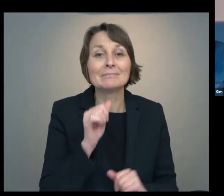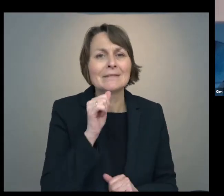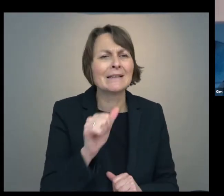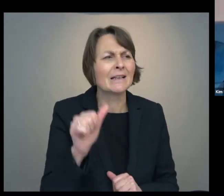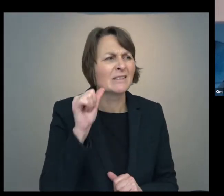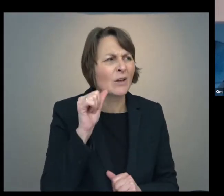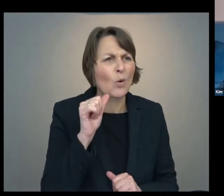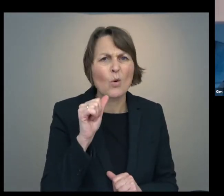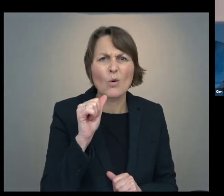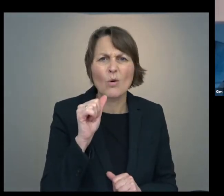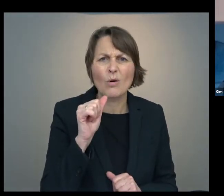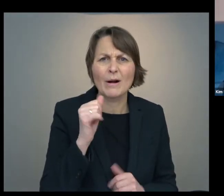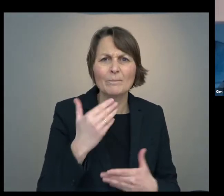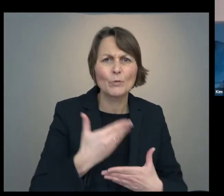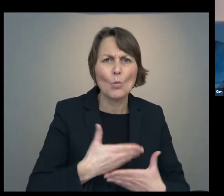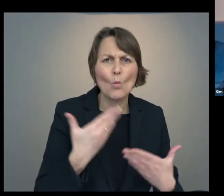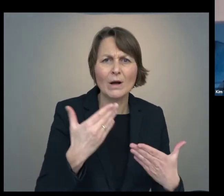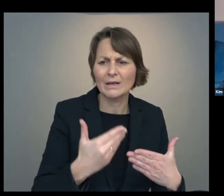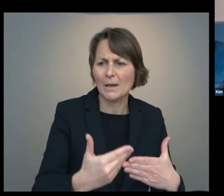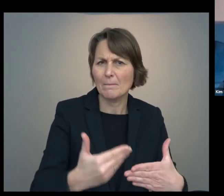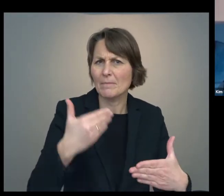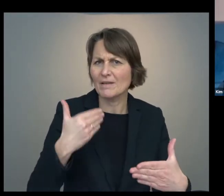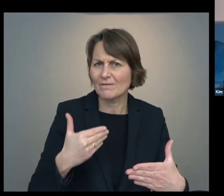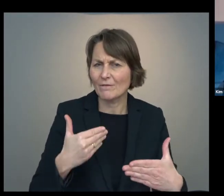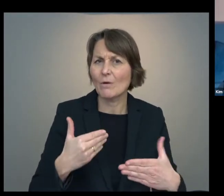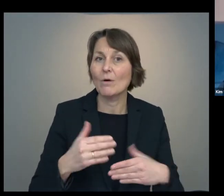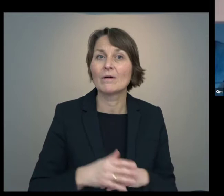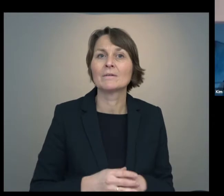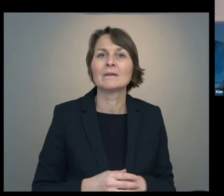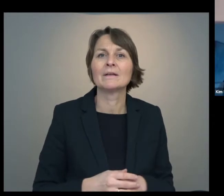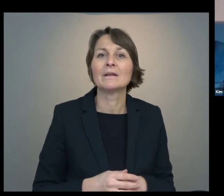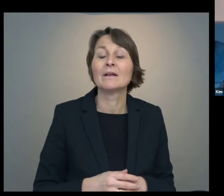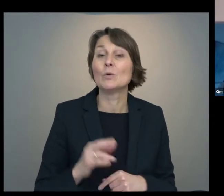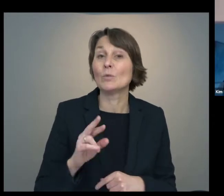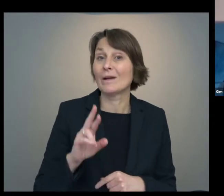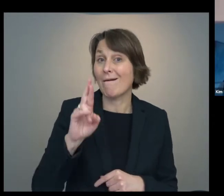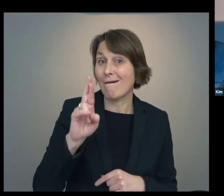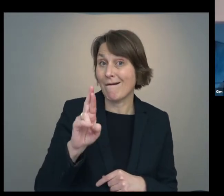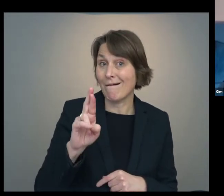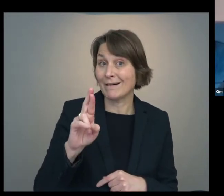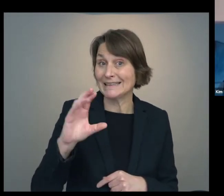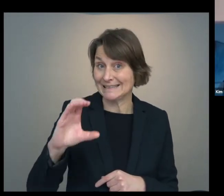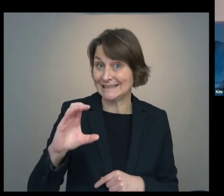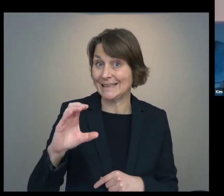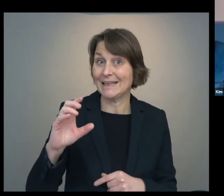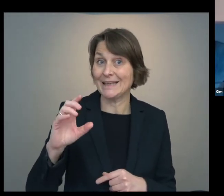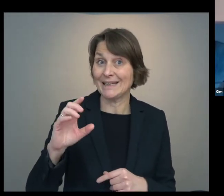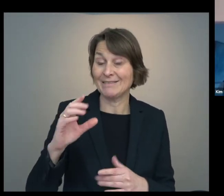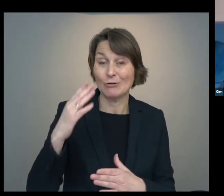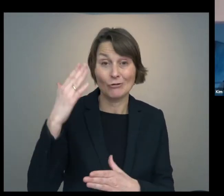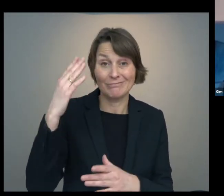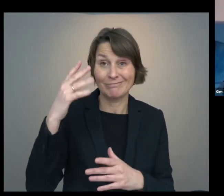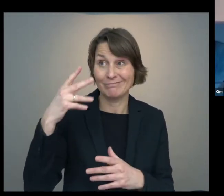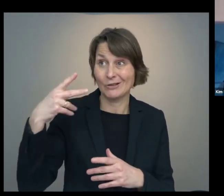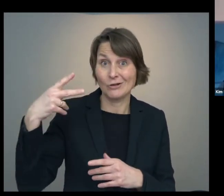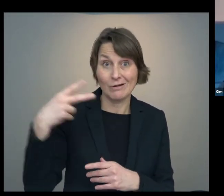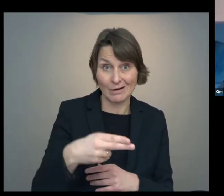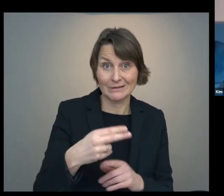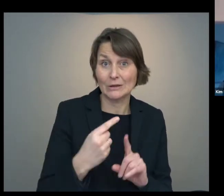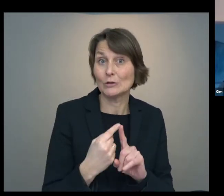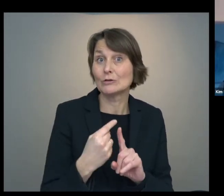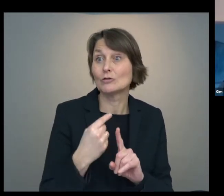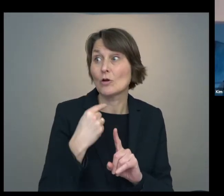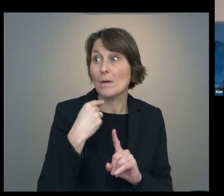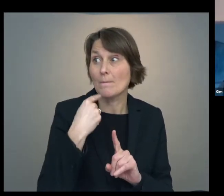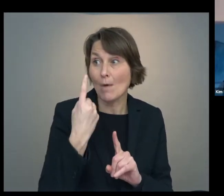that yesterday, or maybe it was the day before that, just after we cut the RC, and